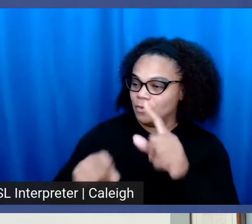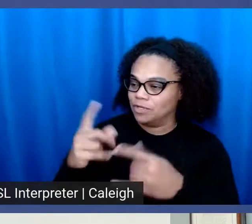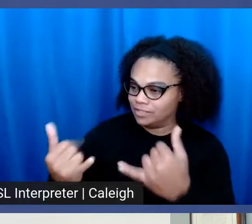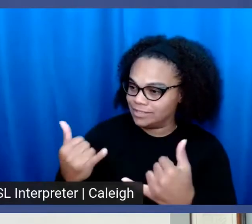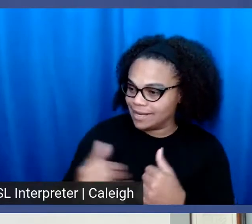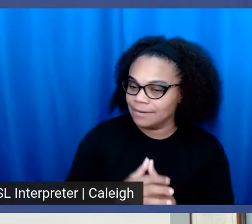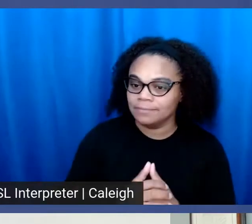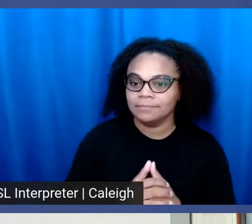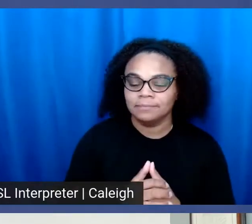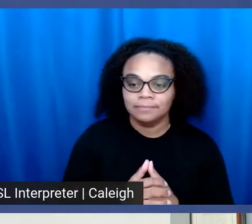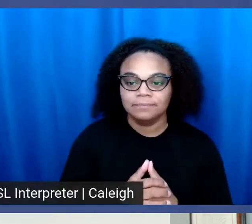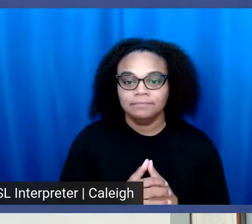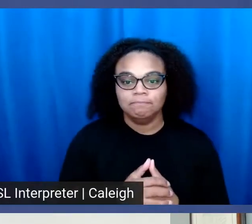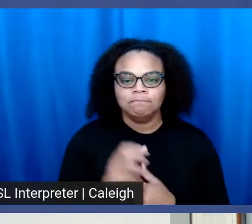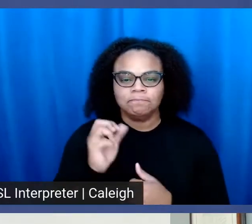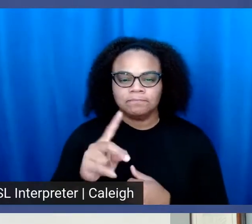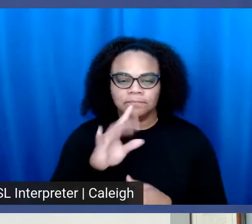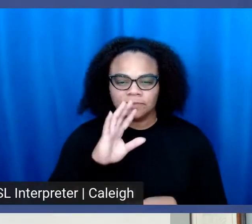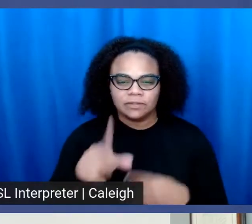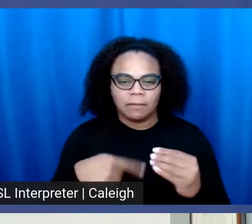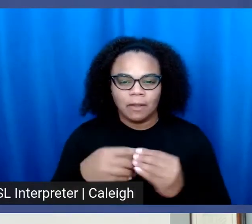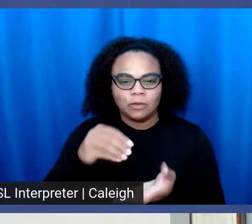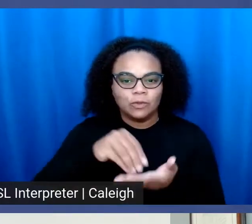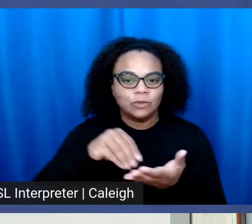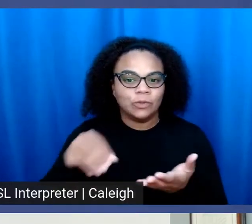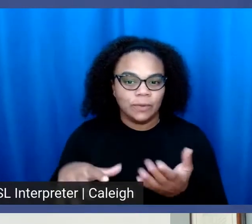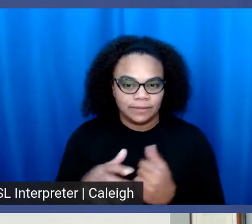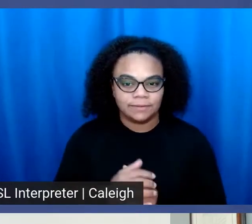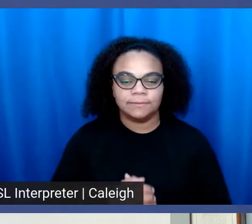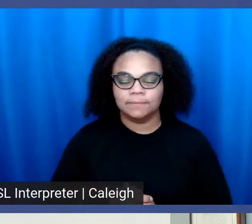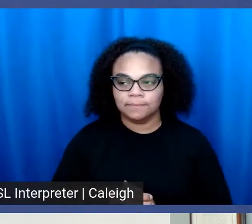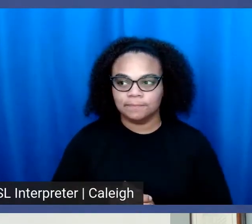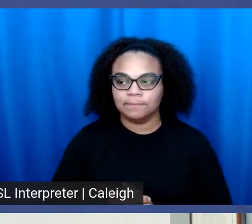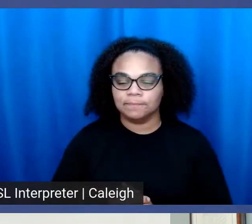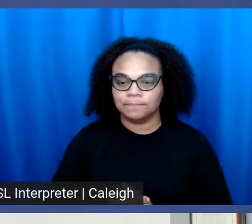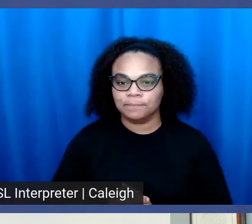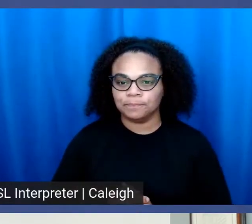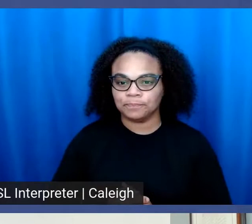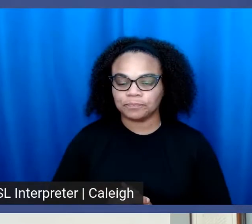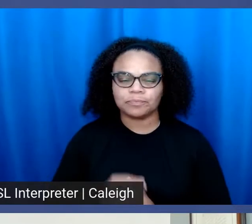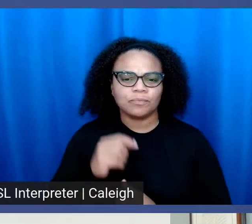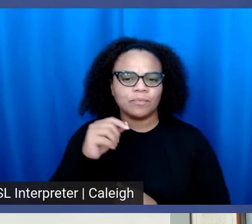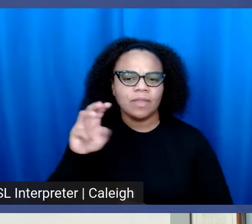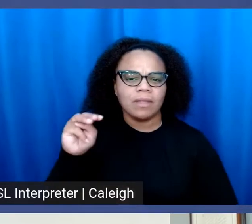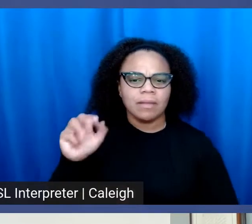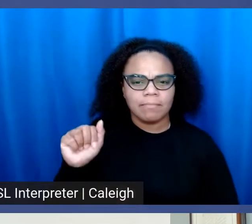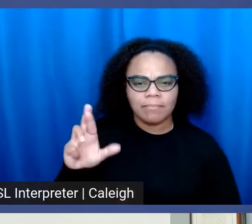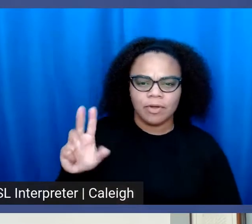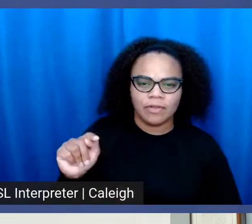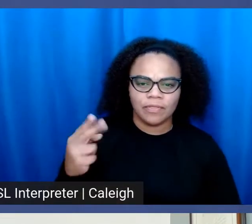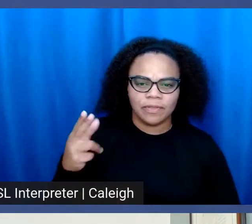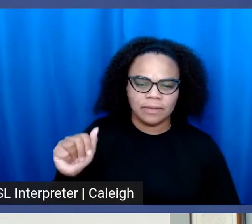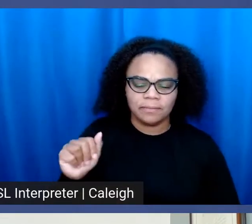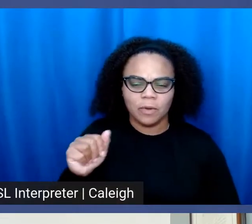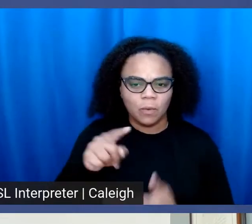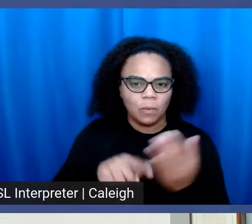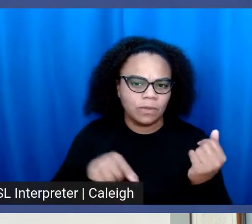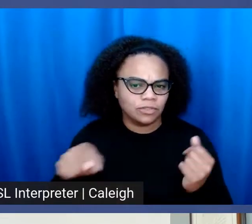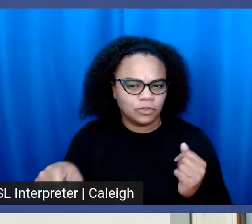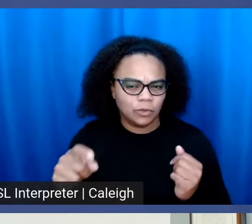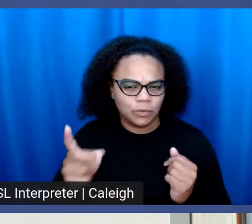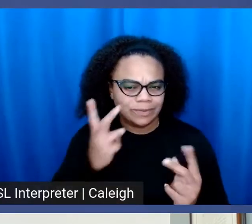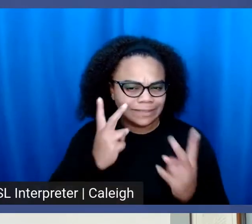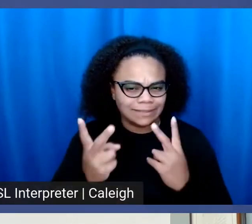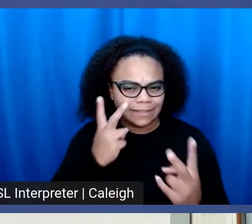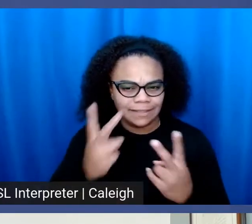Students, what do you see, Martha, in your work